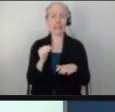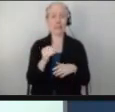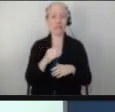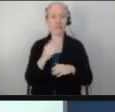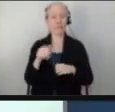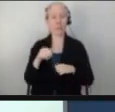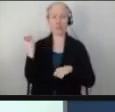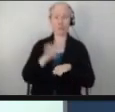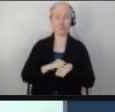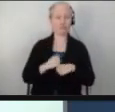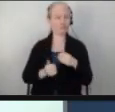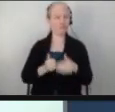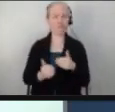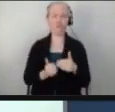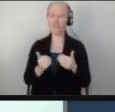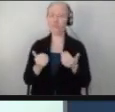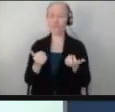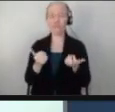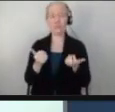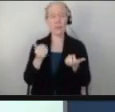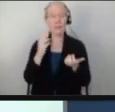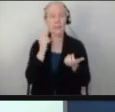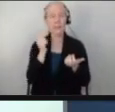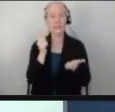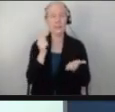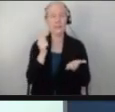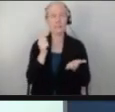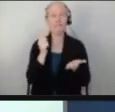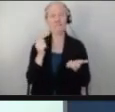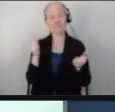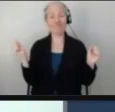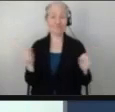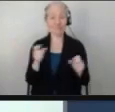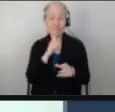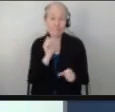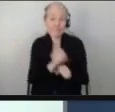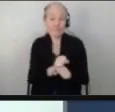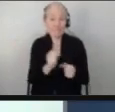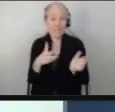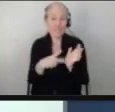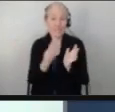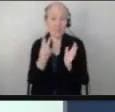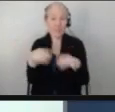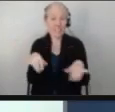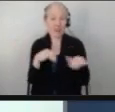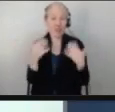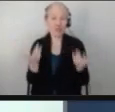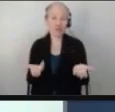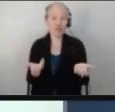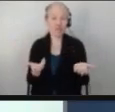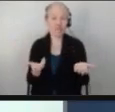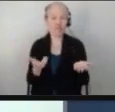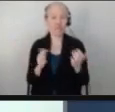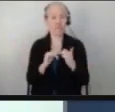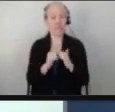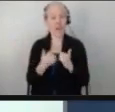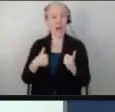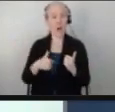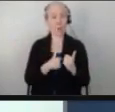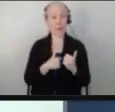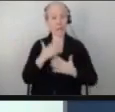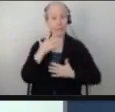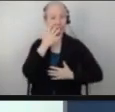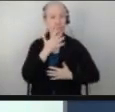yes, you know, we are, there's a double standard of how we present